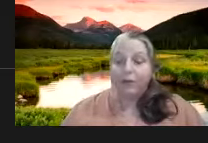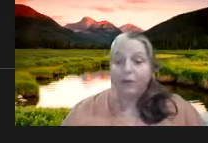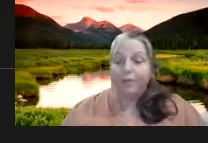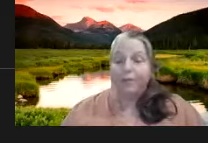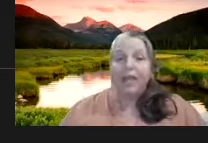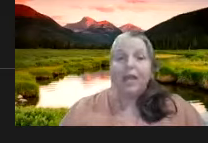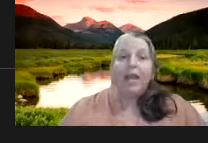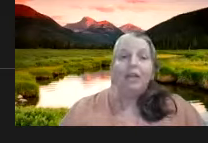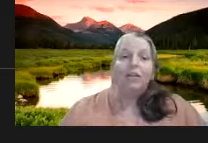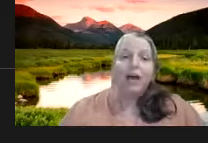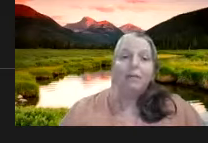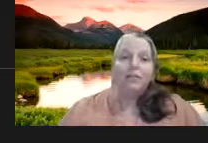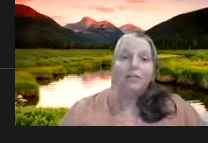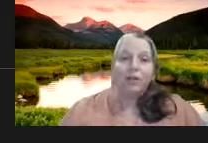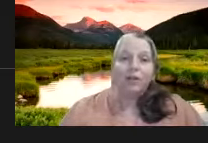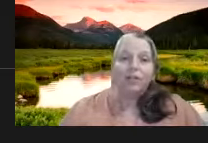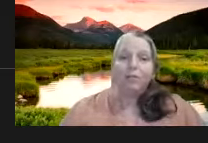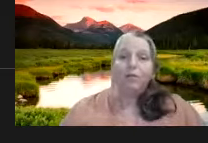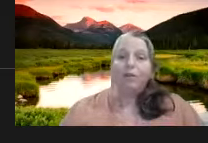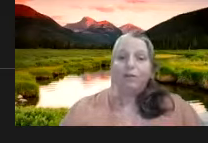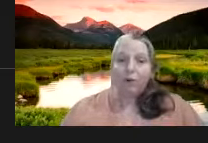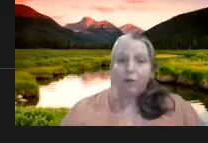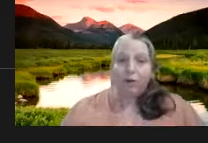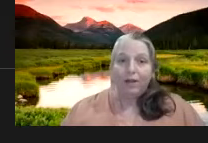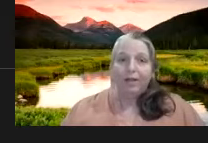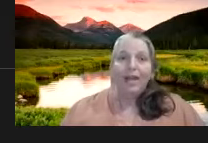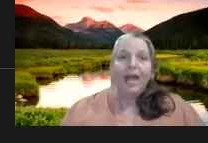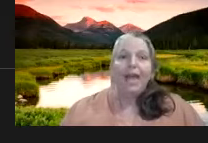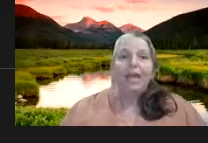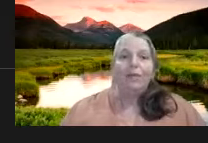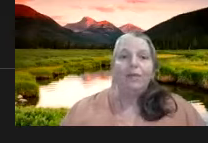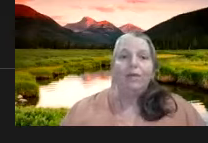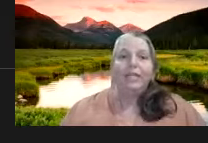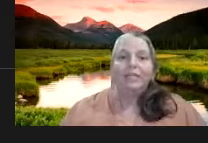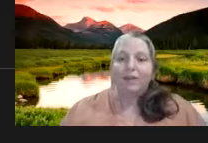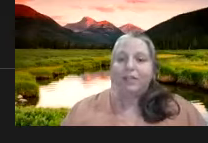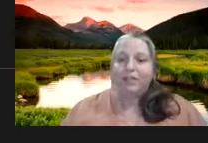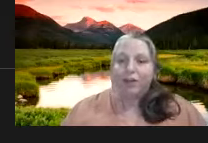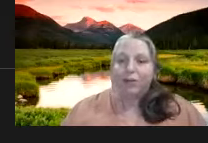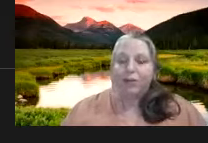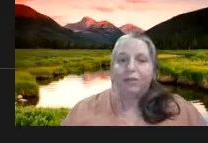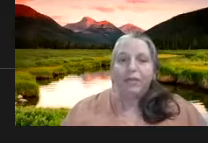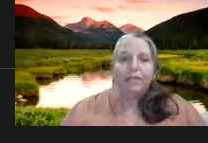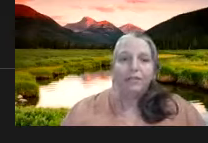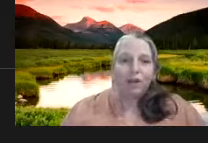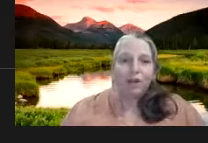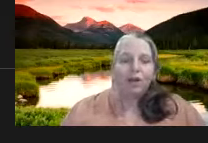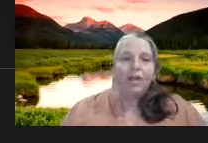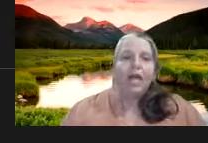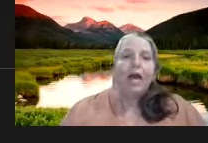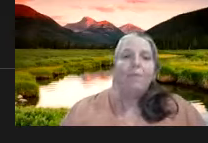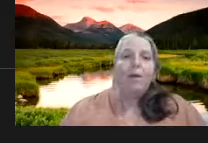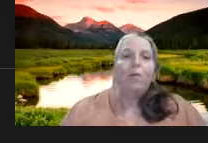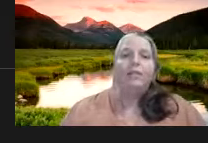the future. And the top concerns moving forward, it really is very stark when you look at this